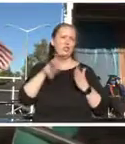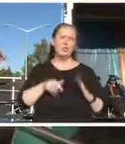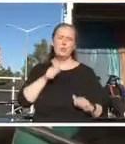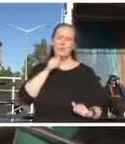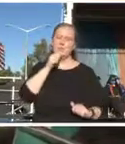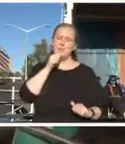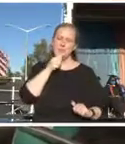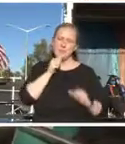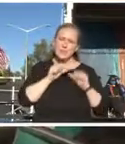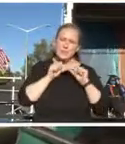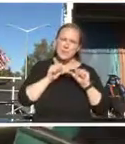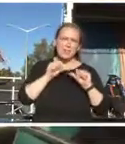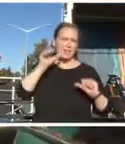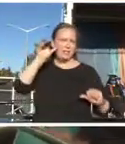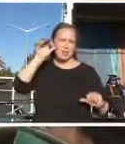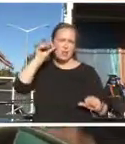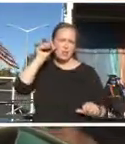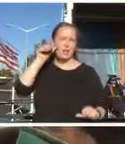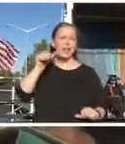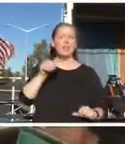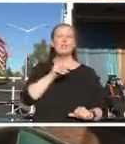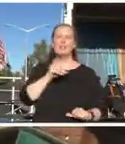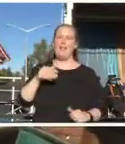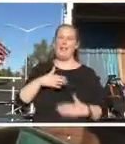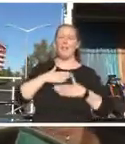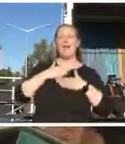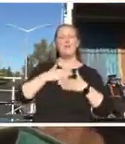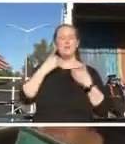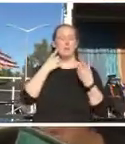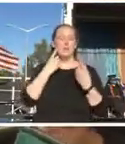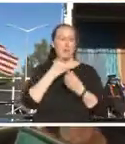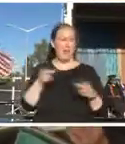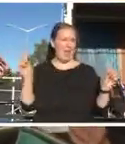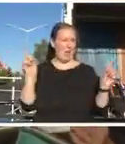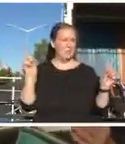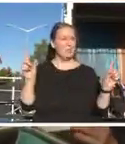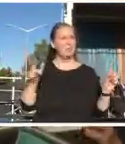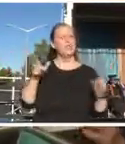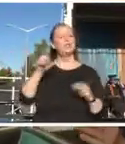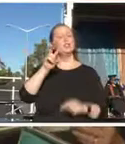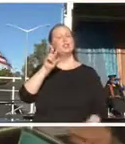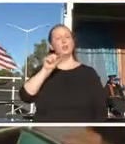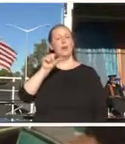resilience and determination, and I'm happy to announce that the